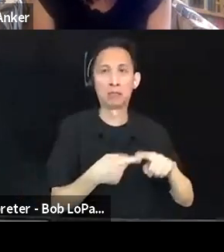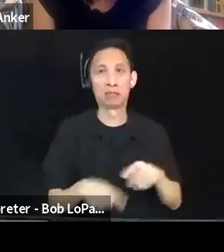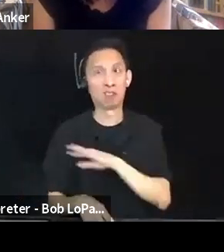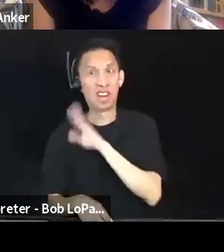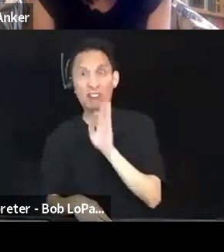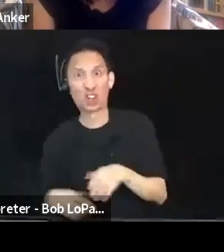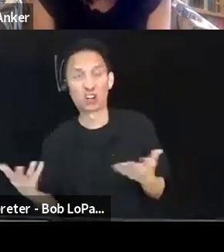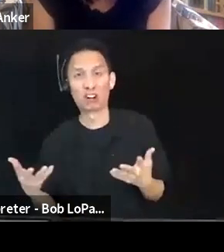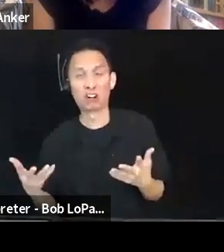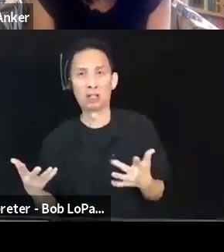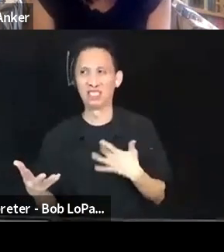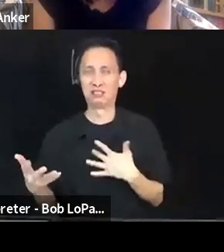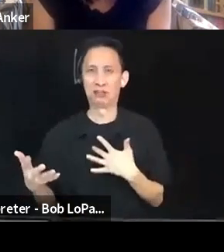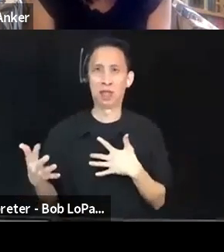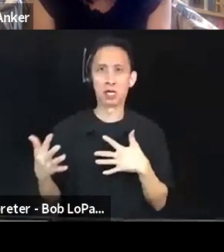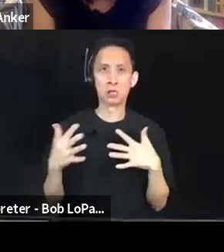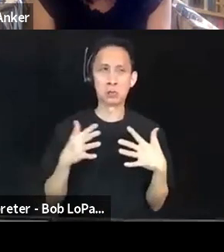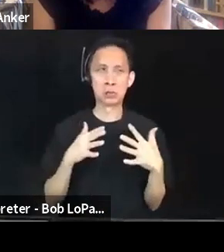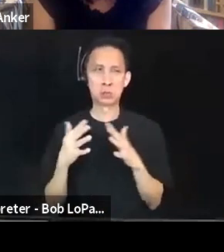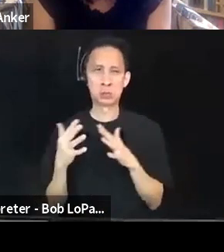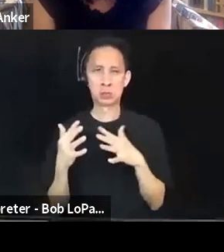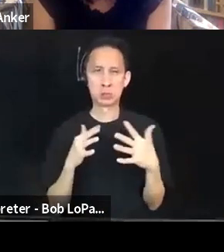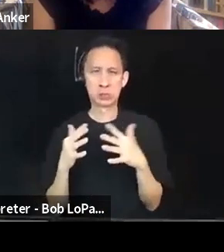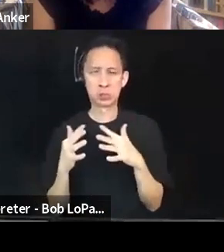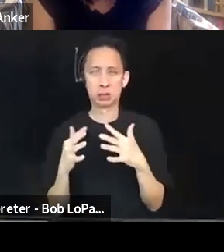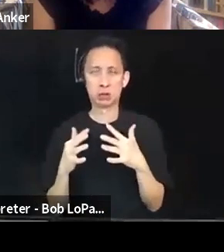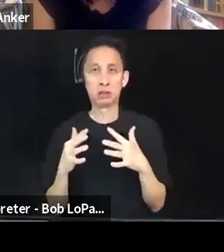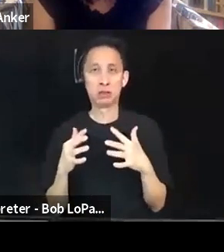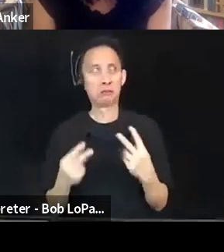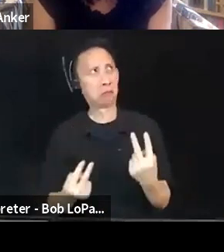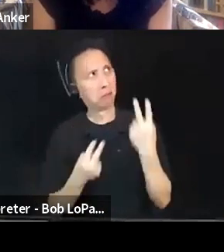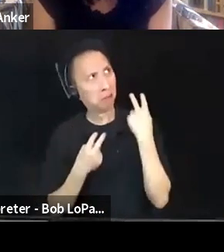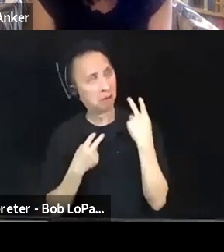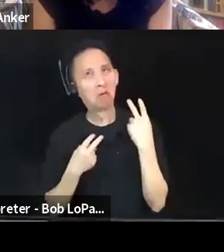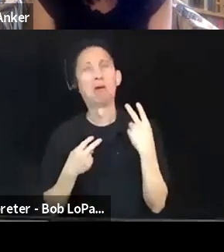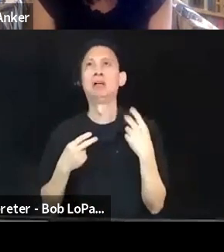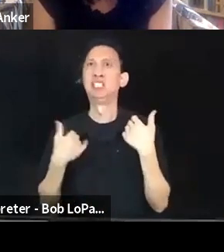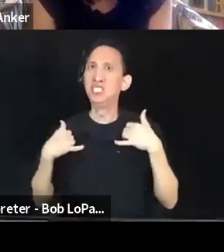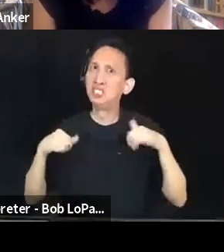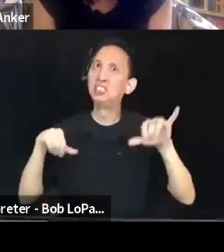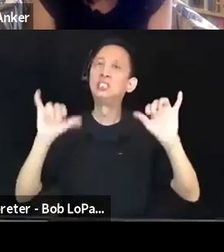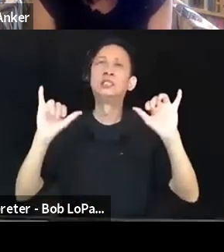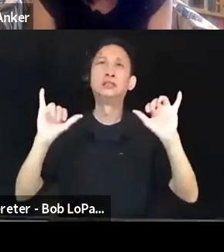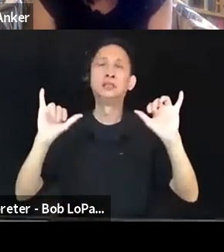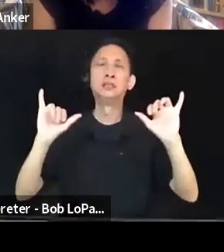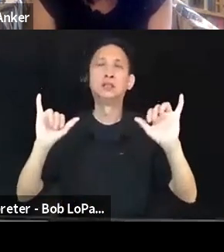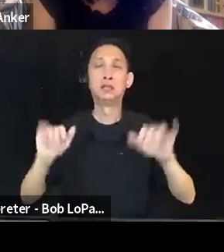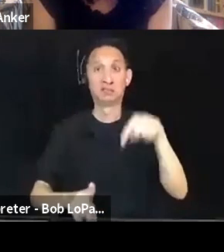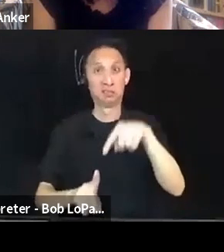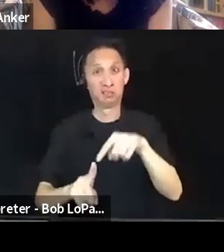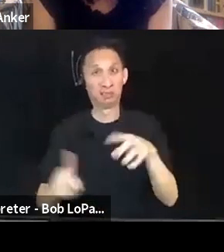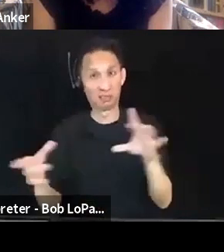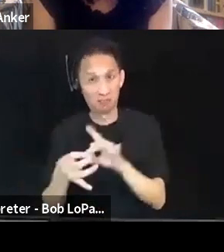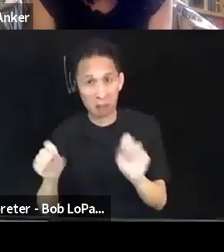political, in general, some version, I mean, even if reconciliation is at the very center of it, but,